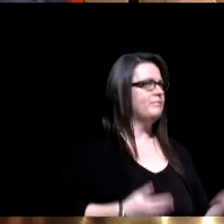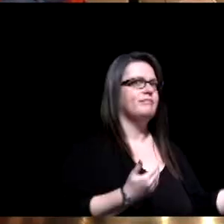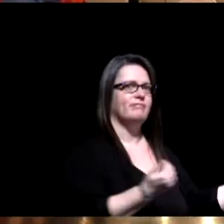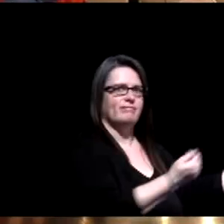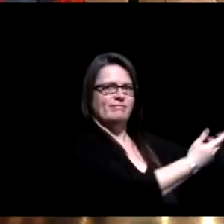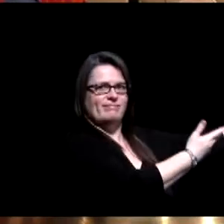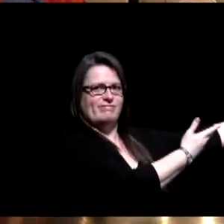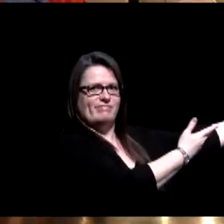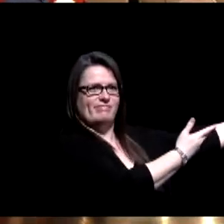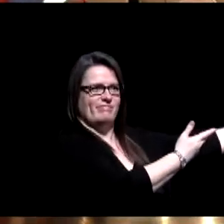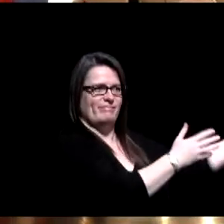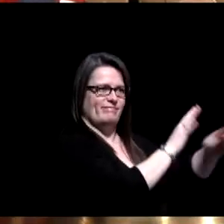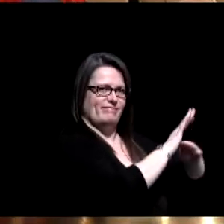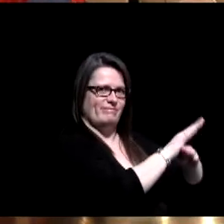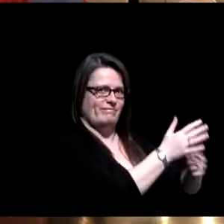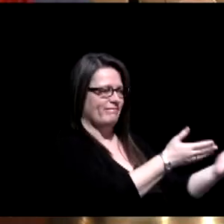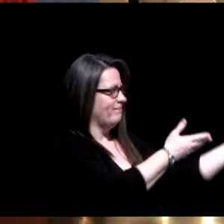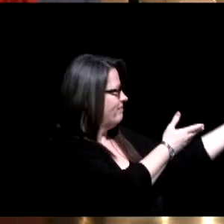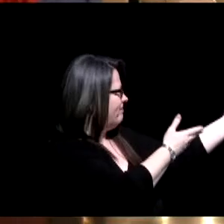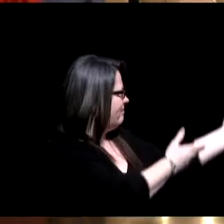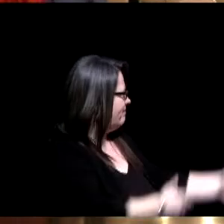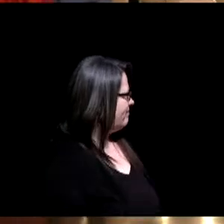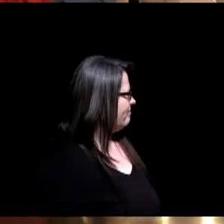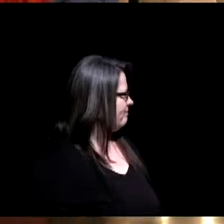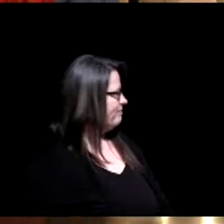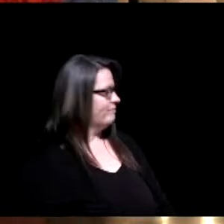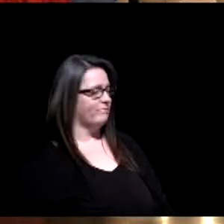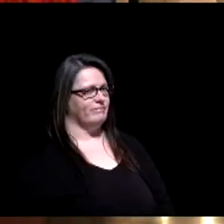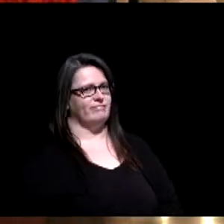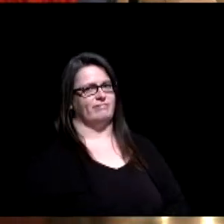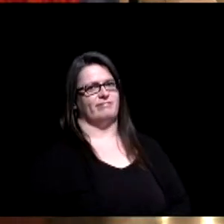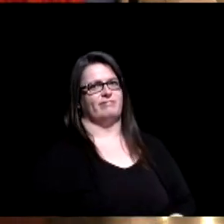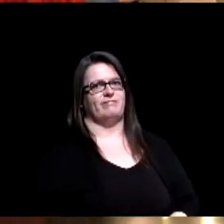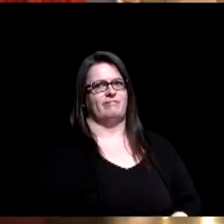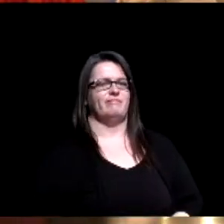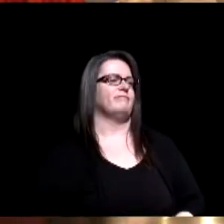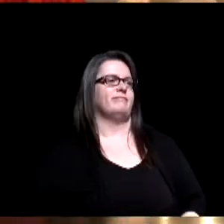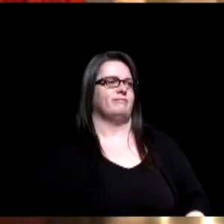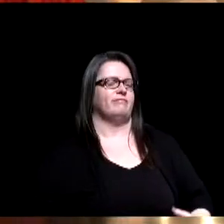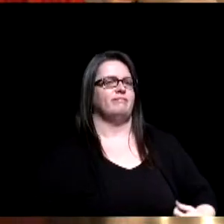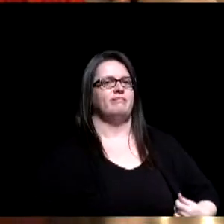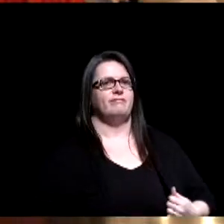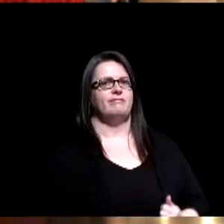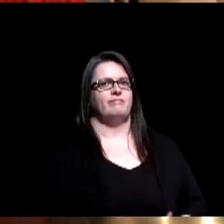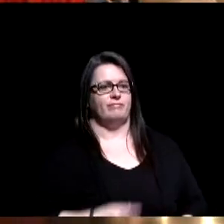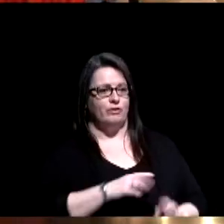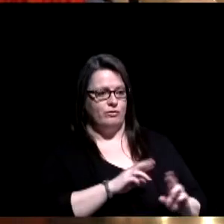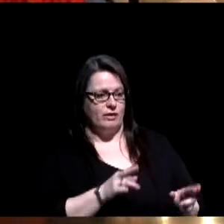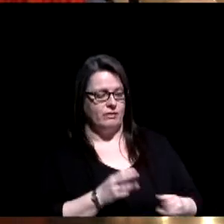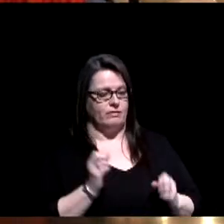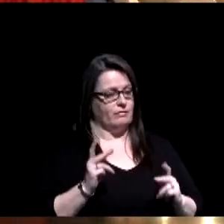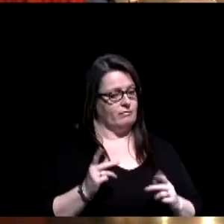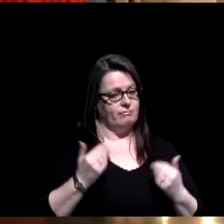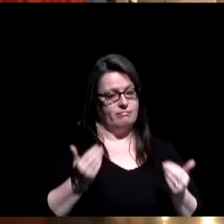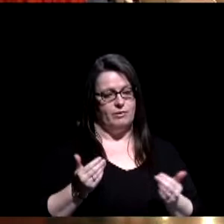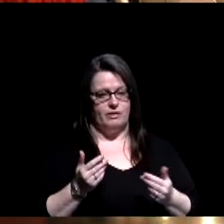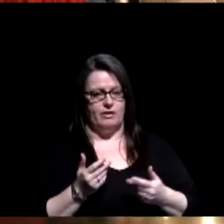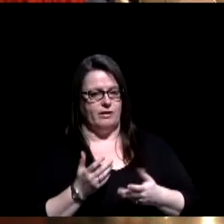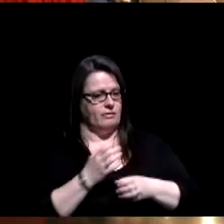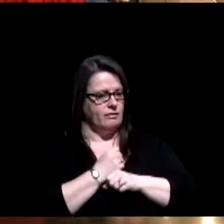We're going to do a rehearsal. Yep, Are you ready to do this? I'm ready to do this. Okay, let's get it down packed in. So we'll